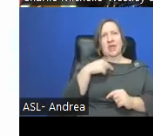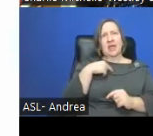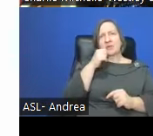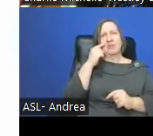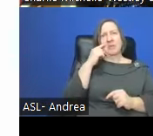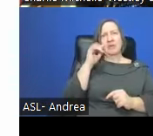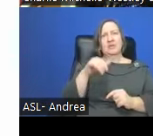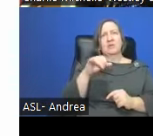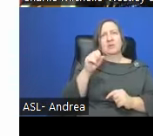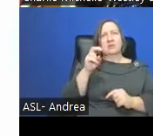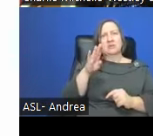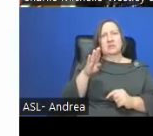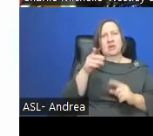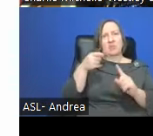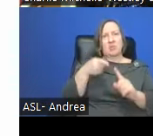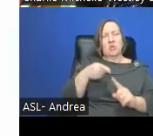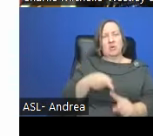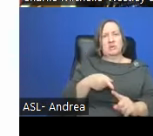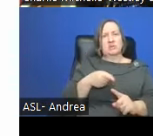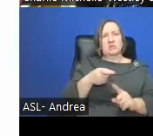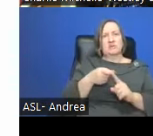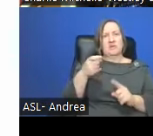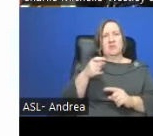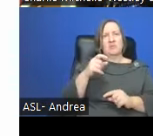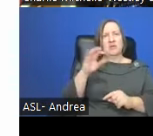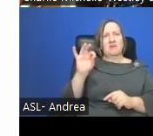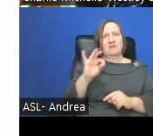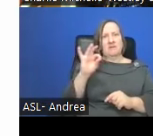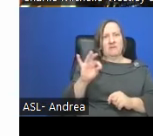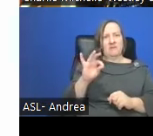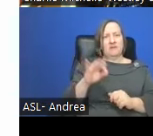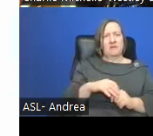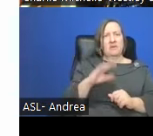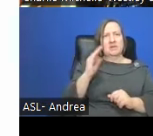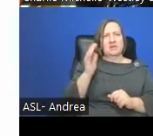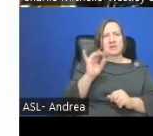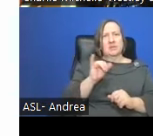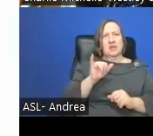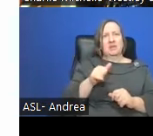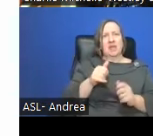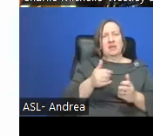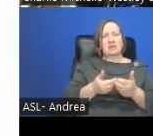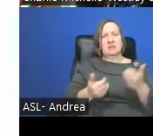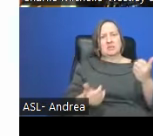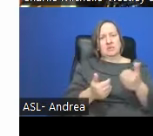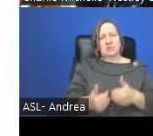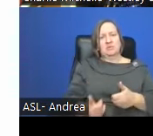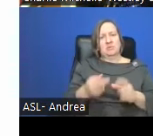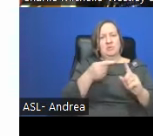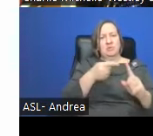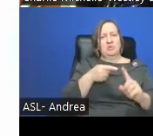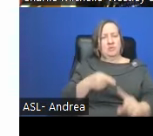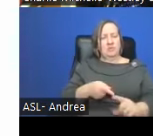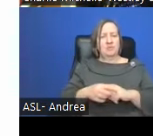think that those are sub points of section F. It seems to me they're standalone points.